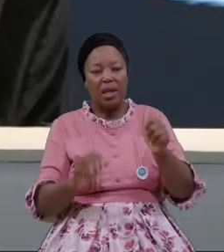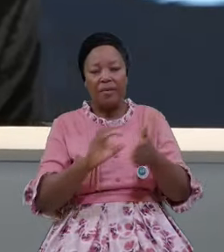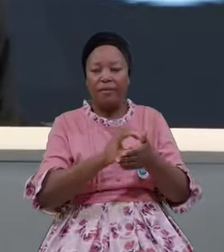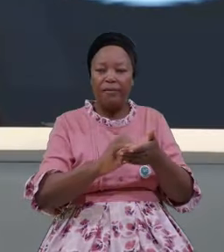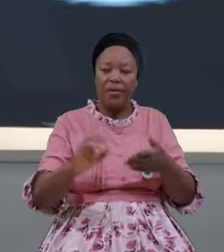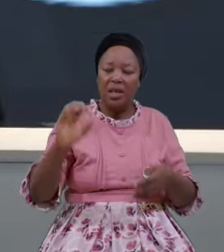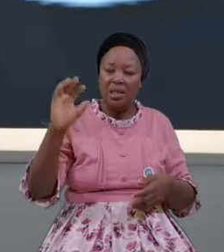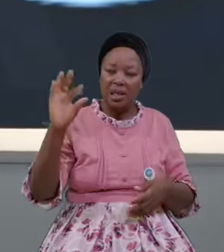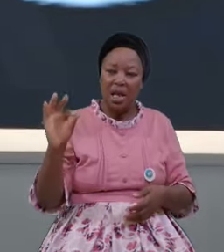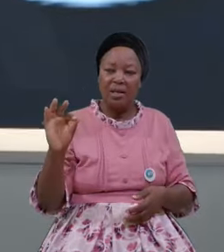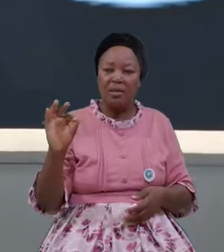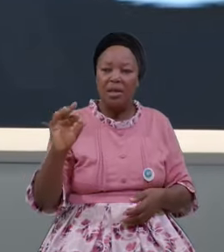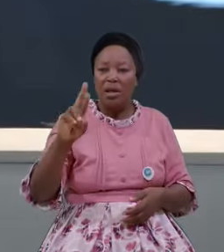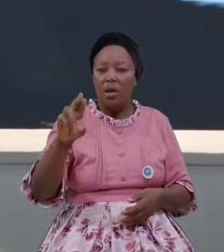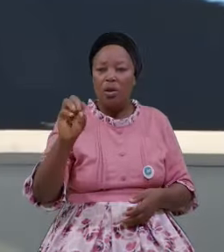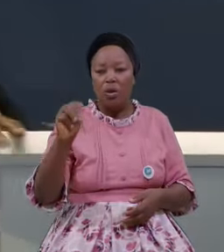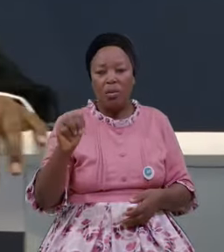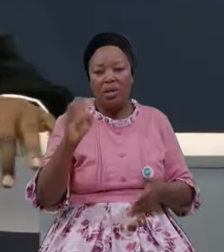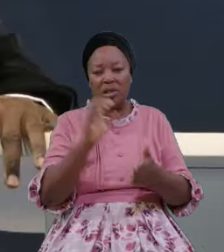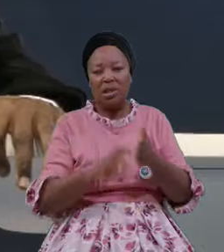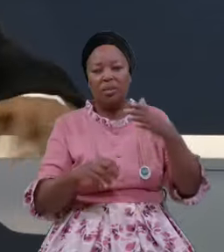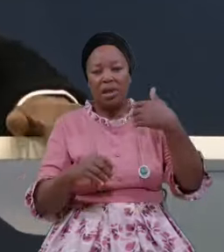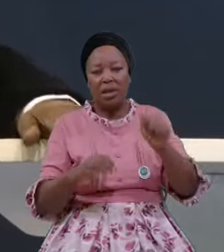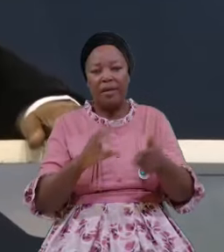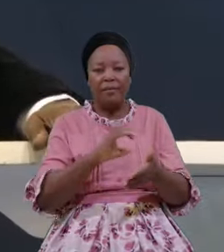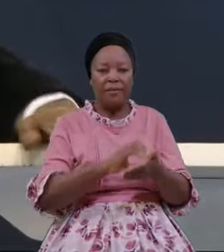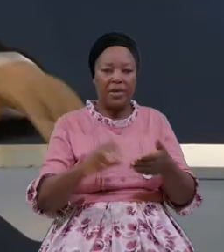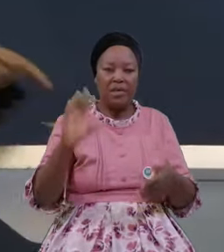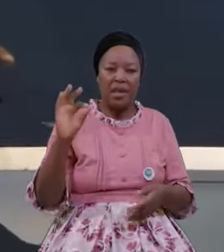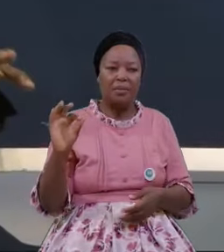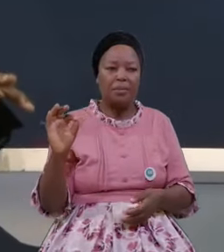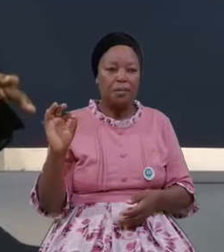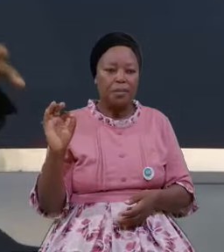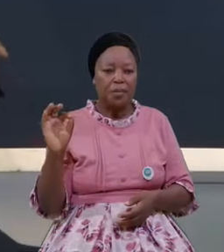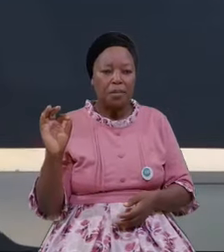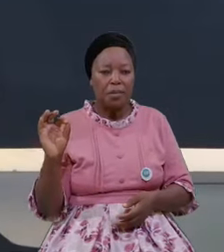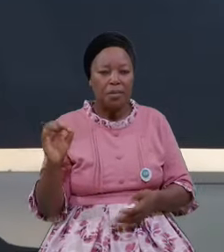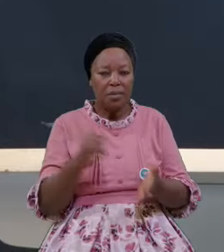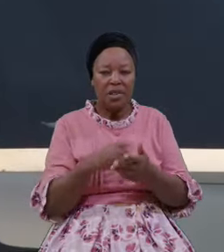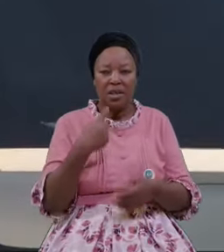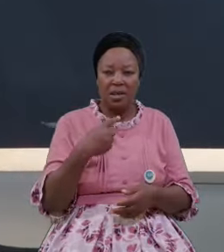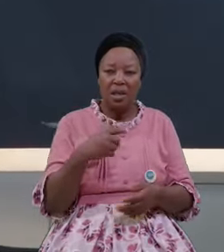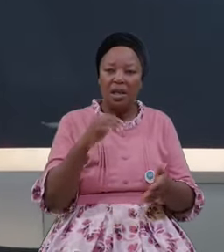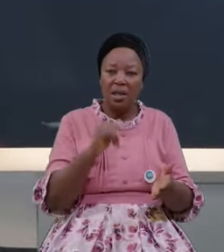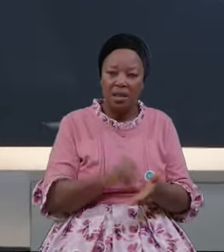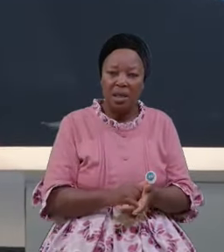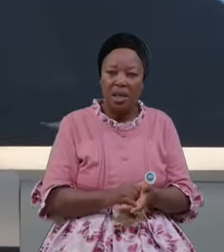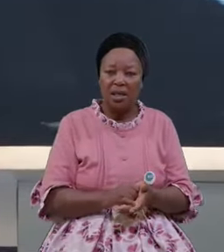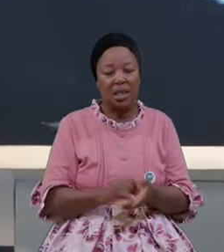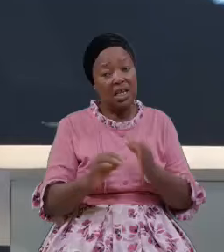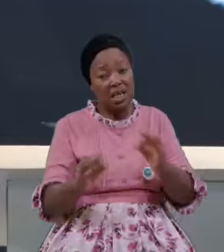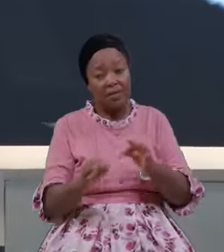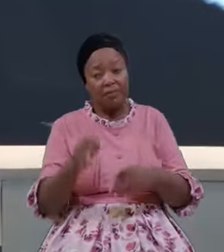chapter 10. We're reading from verse 9. It says that if thou